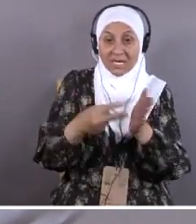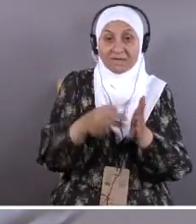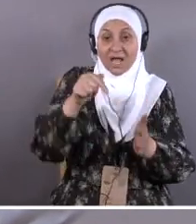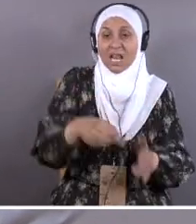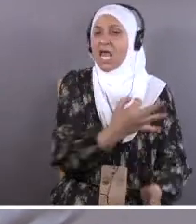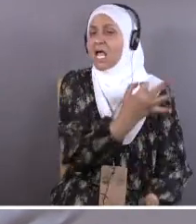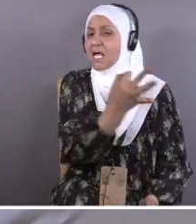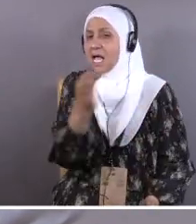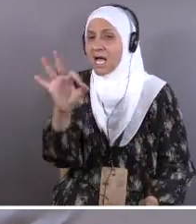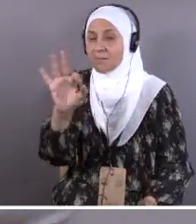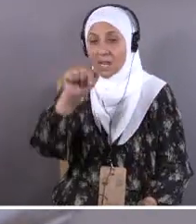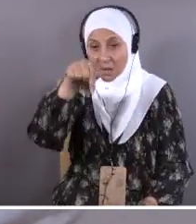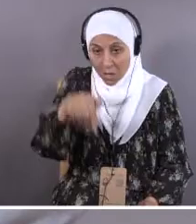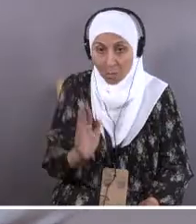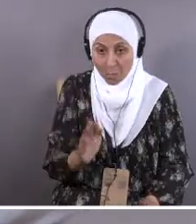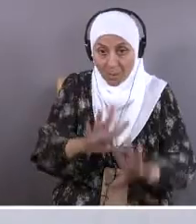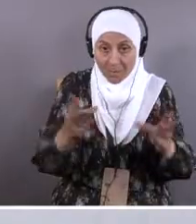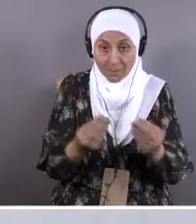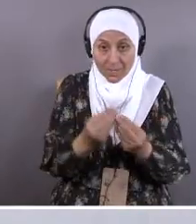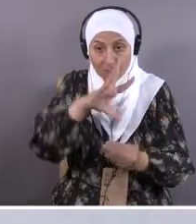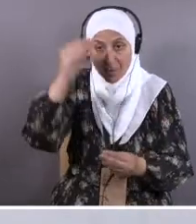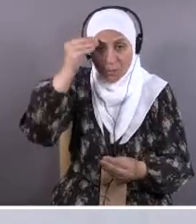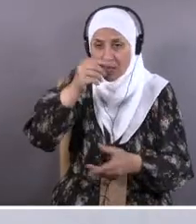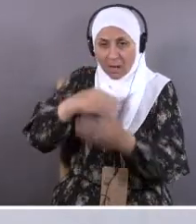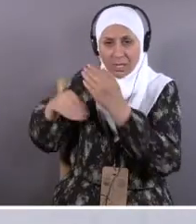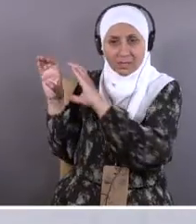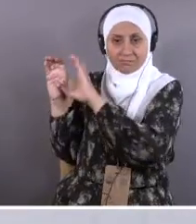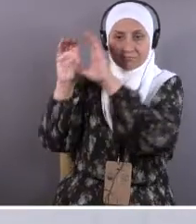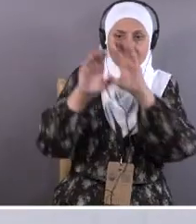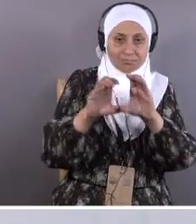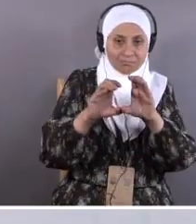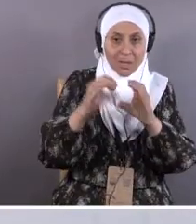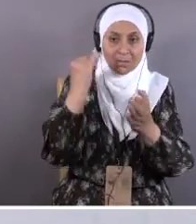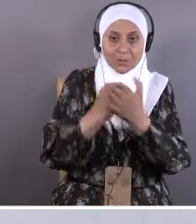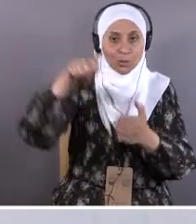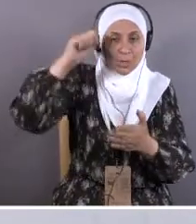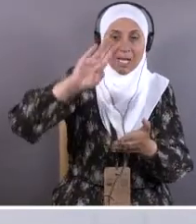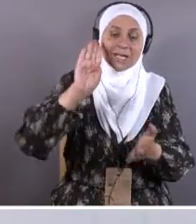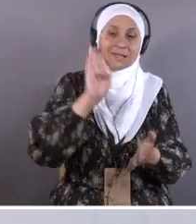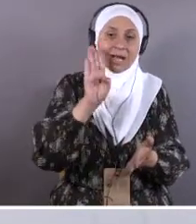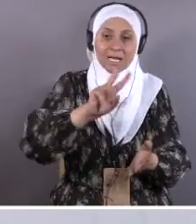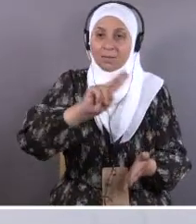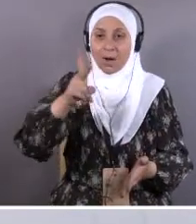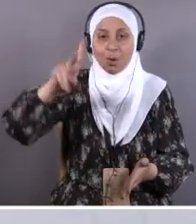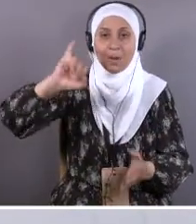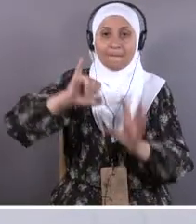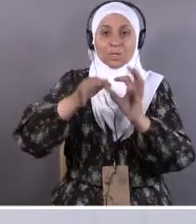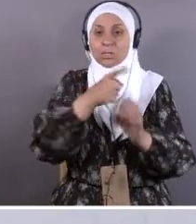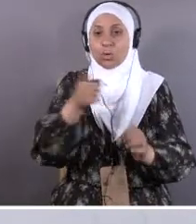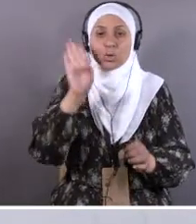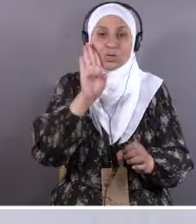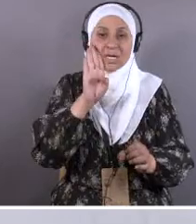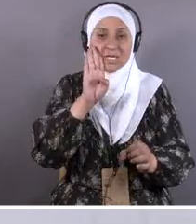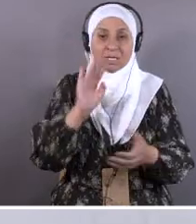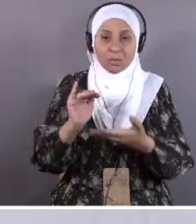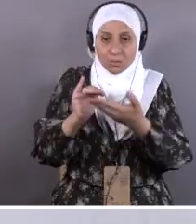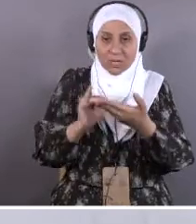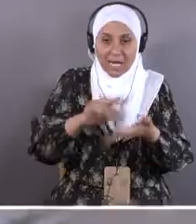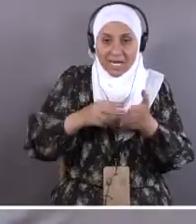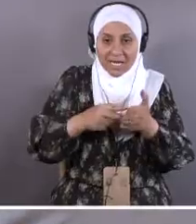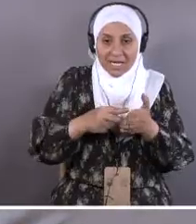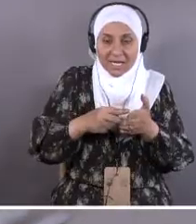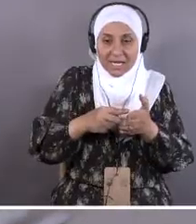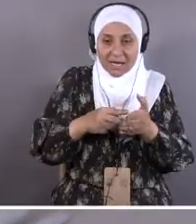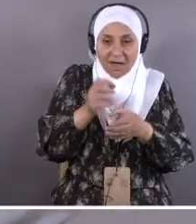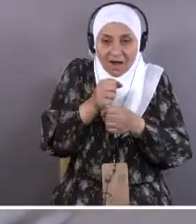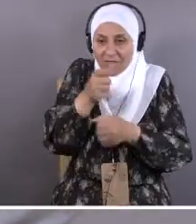local culture that should be documented. So how can we transfer this knowledge and culture through the